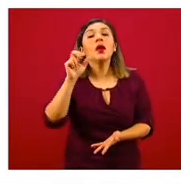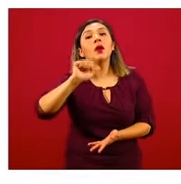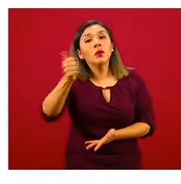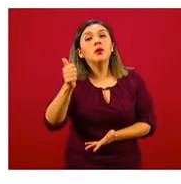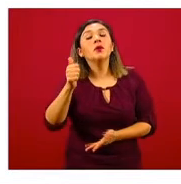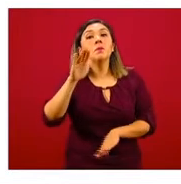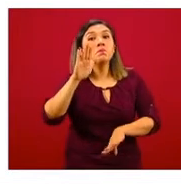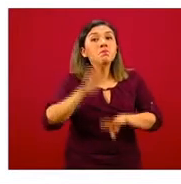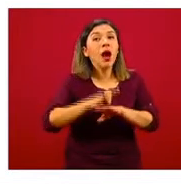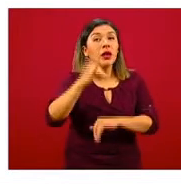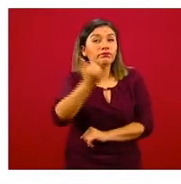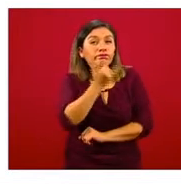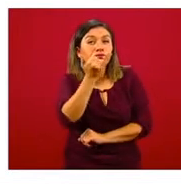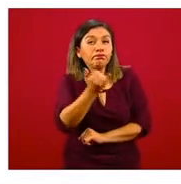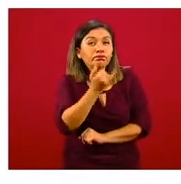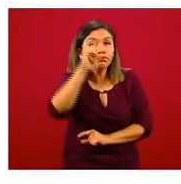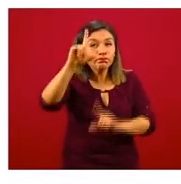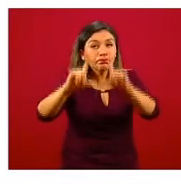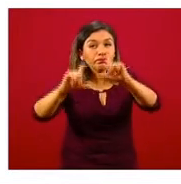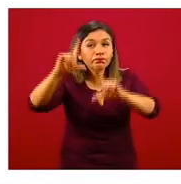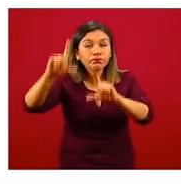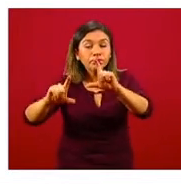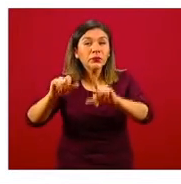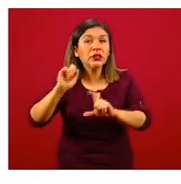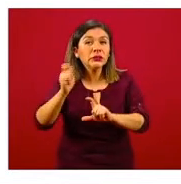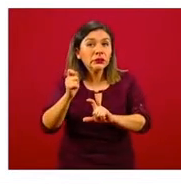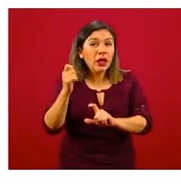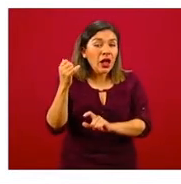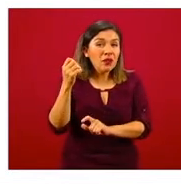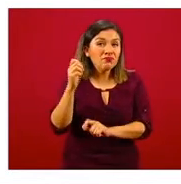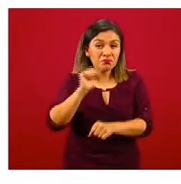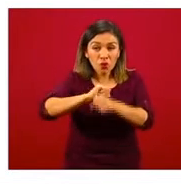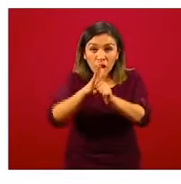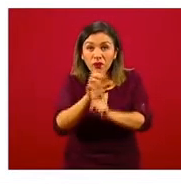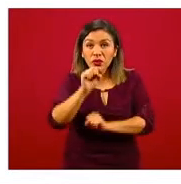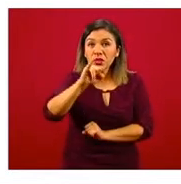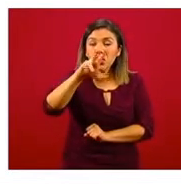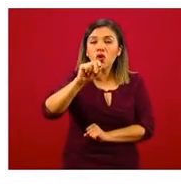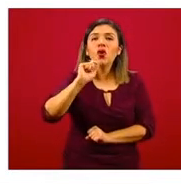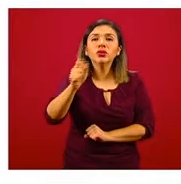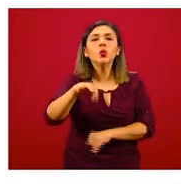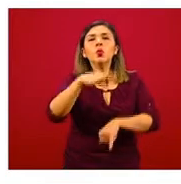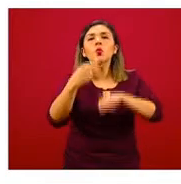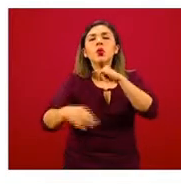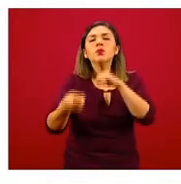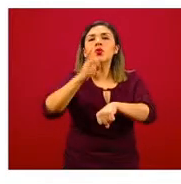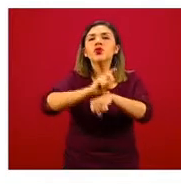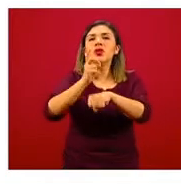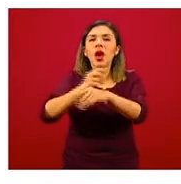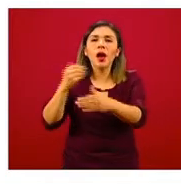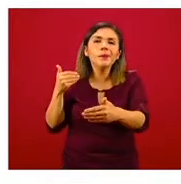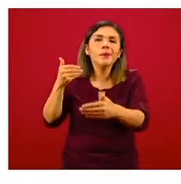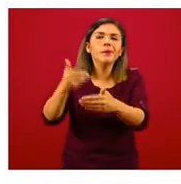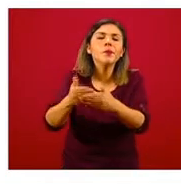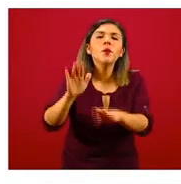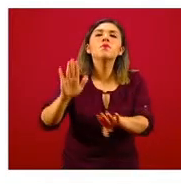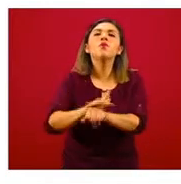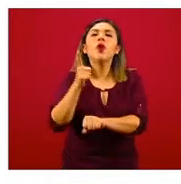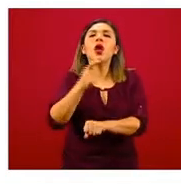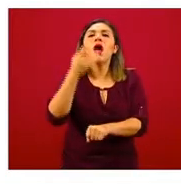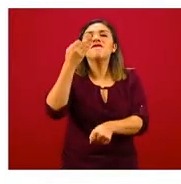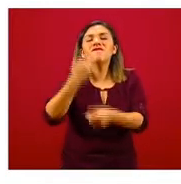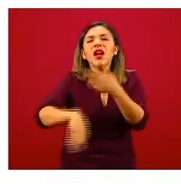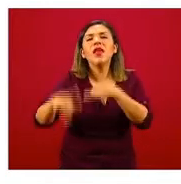suspect fatalities. We're still waiting for laboratory test results, and they concentrate on